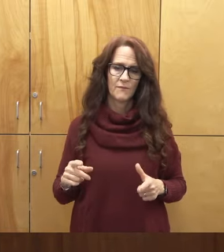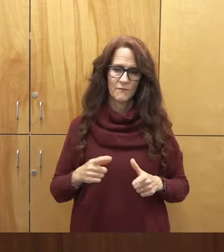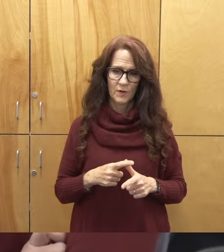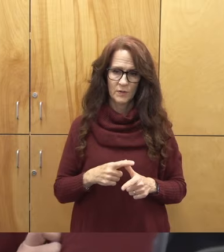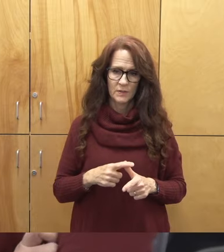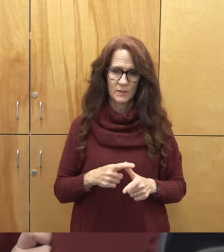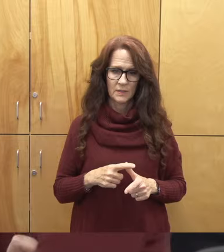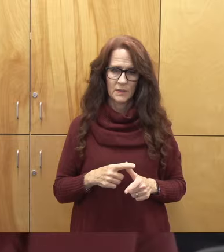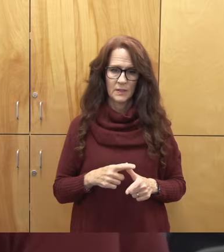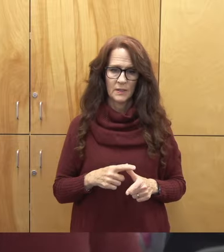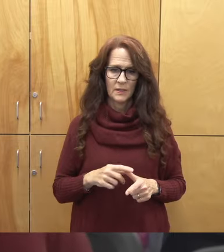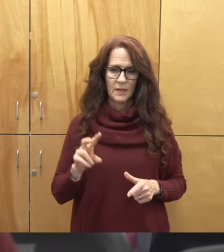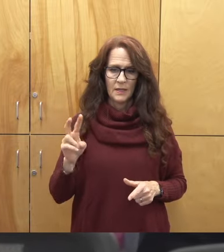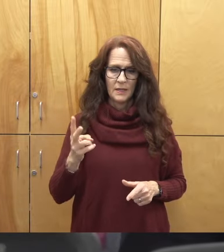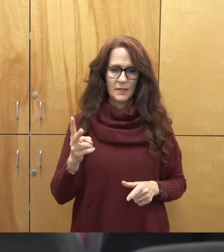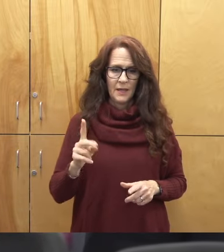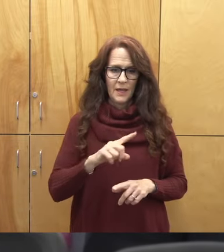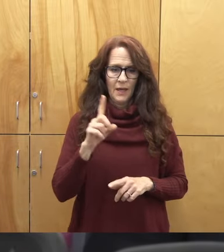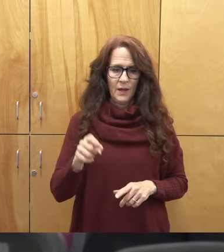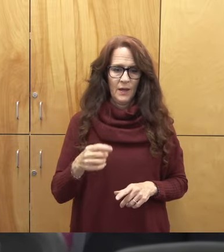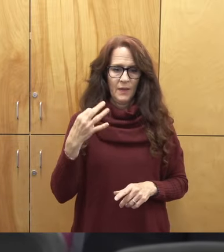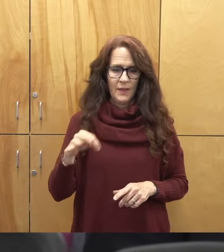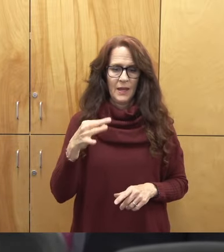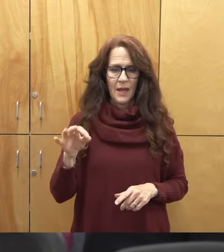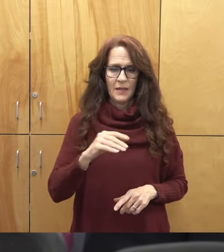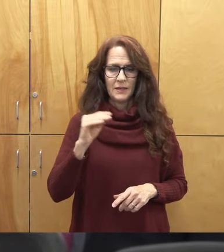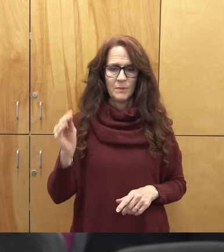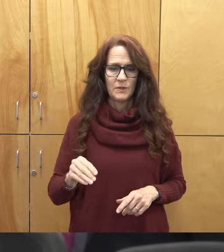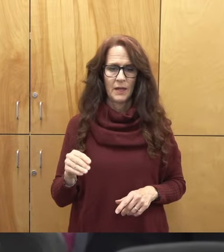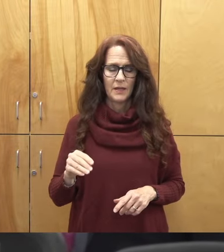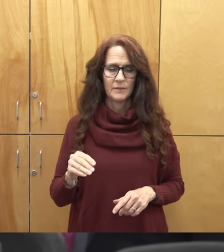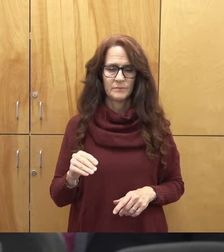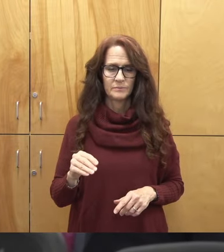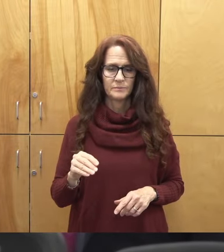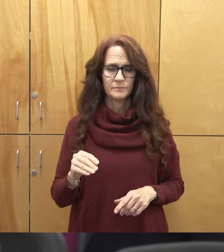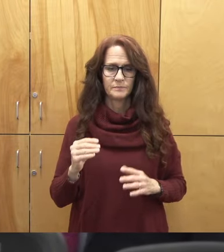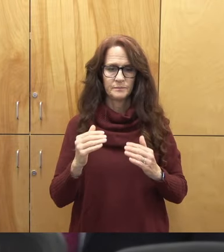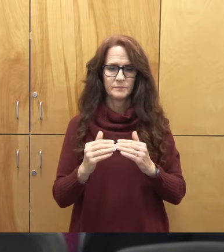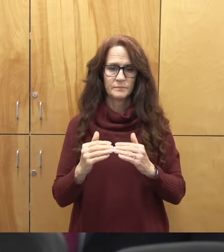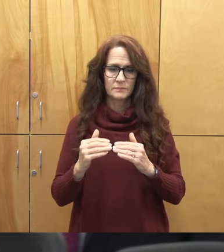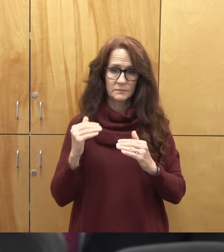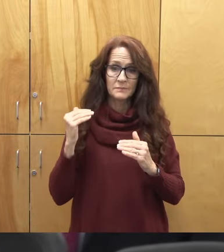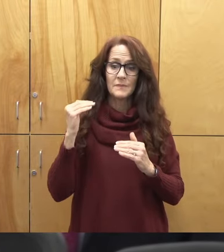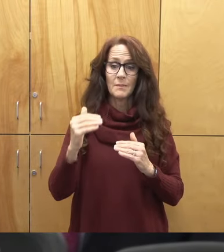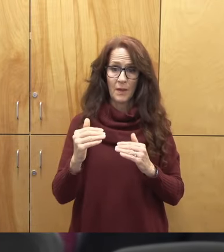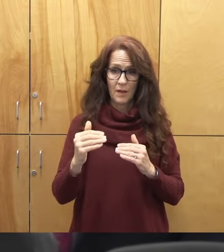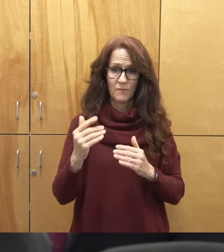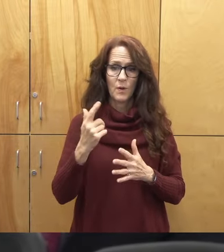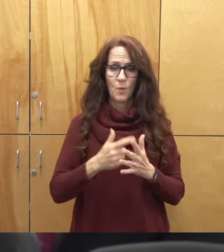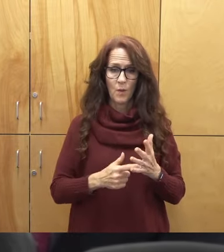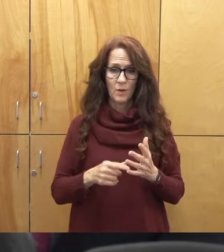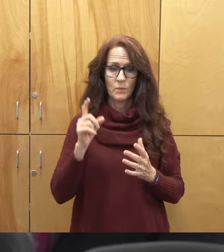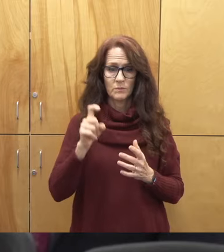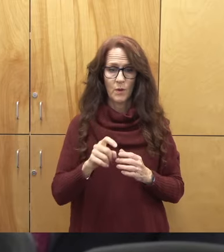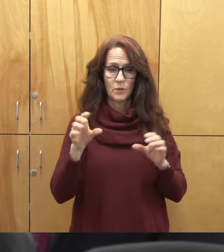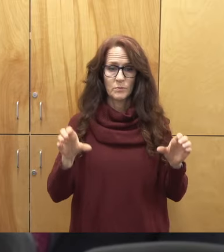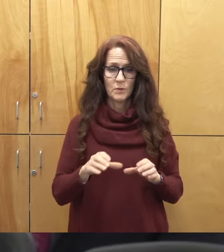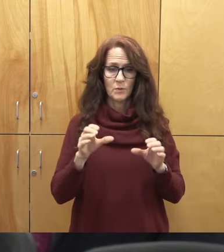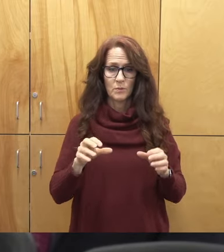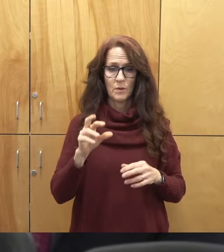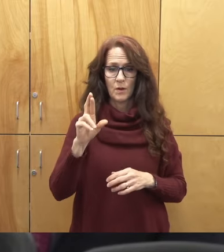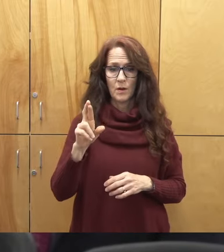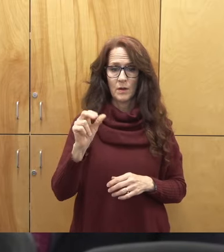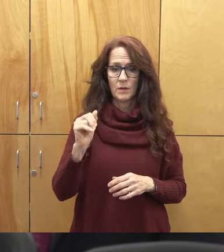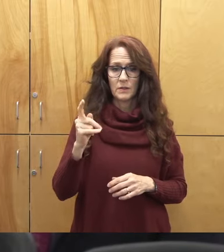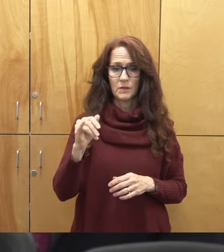let me answer the second question, which is the 19%. That is above what we're supposed to be doing in terms of a ratio.